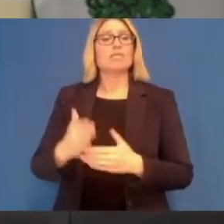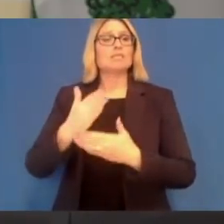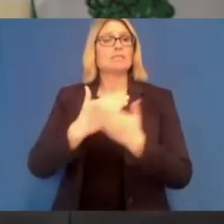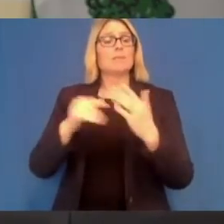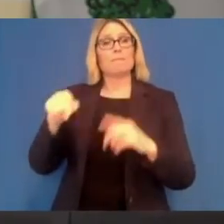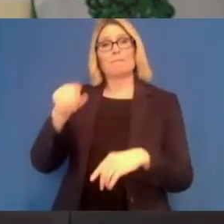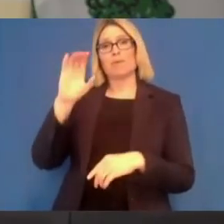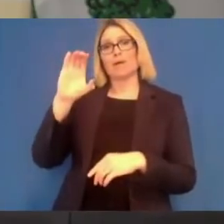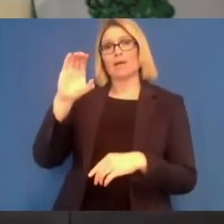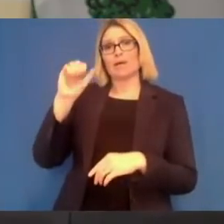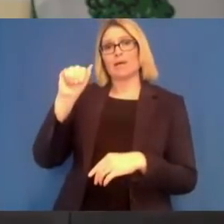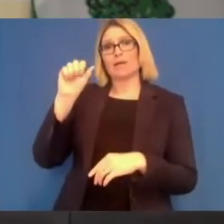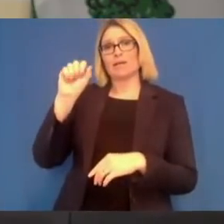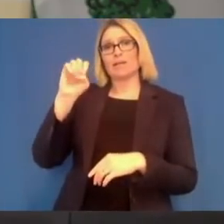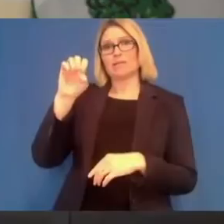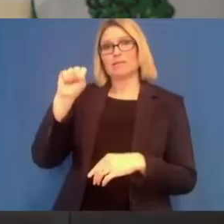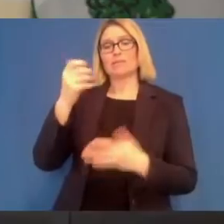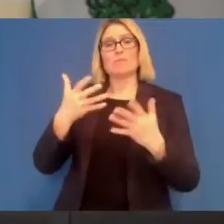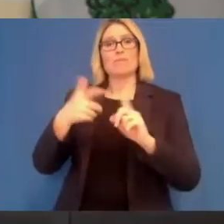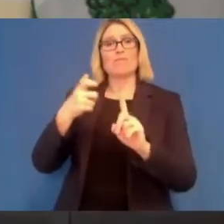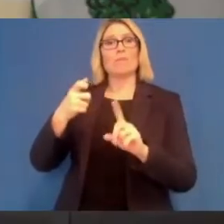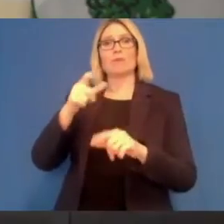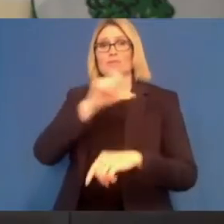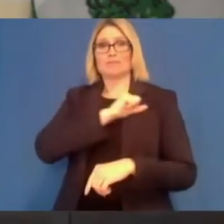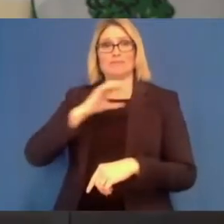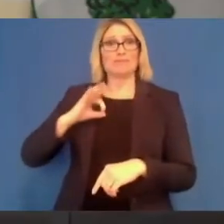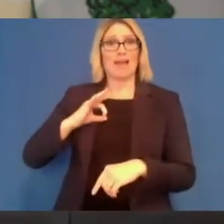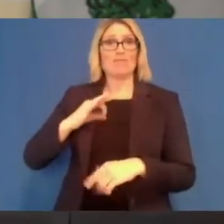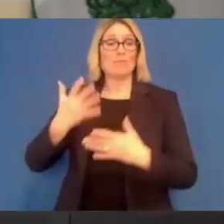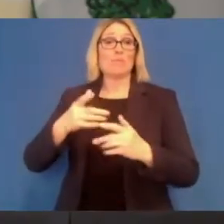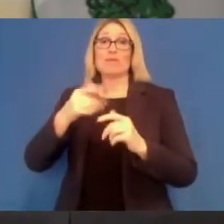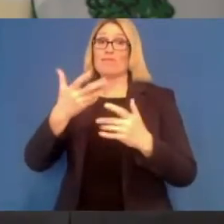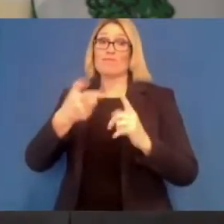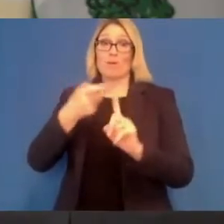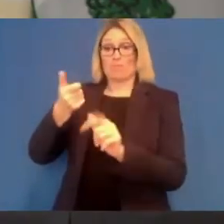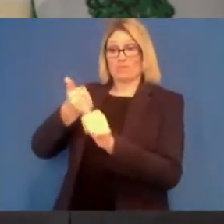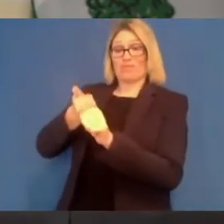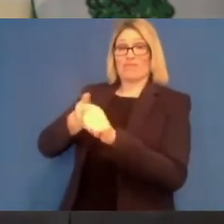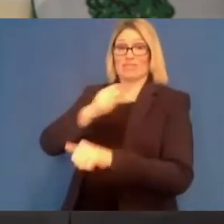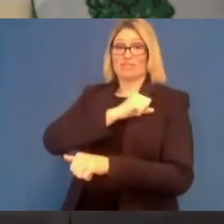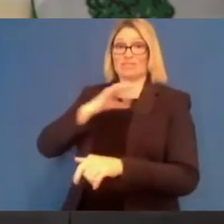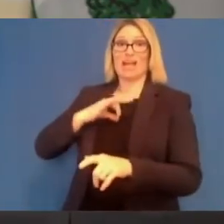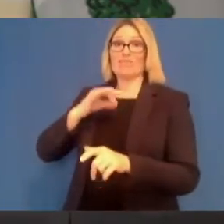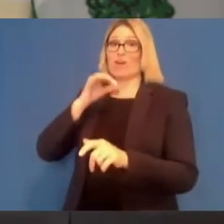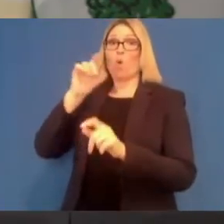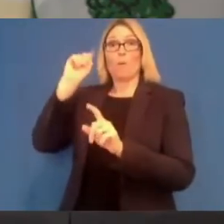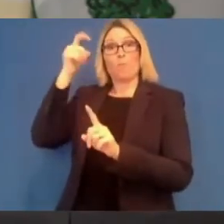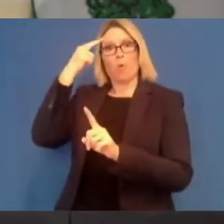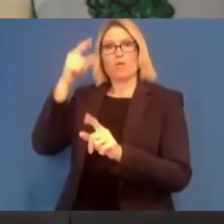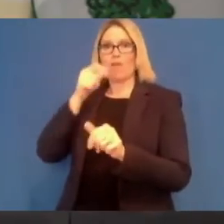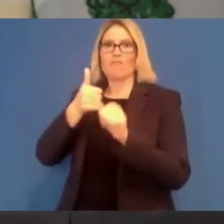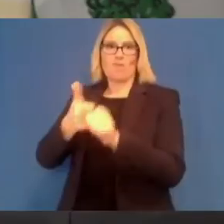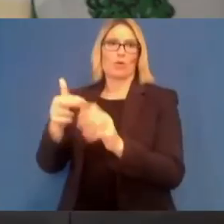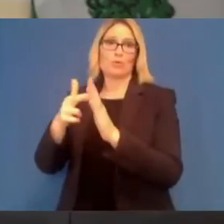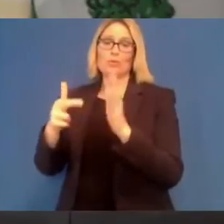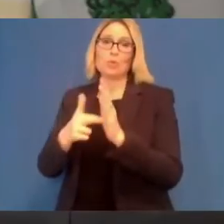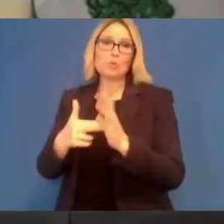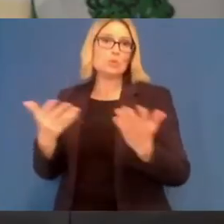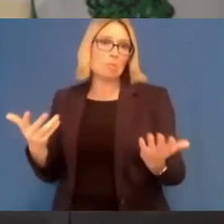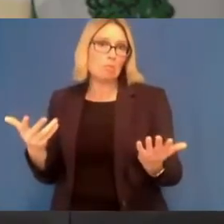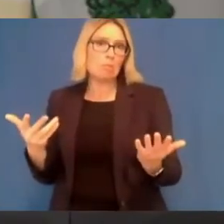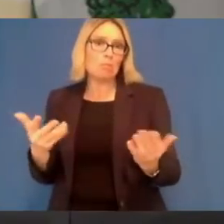may be connected to employers or employees not following the rules? Well, I'll certainly let